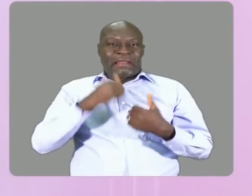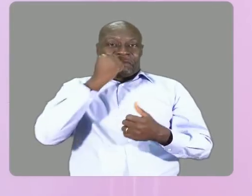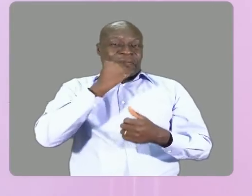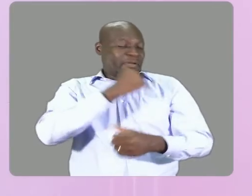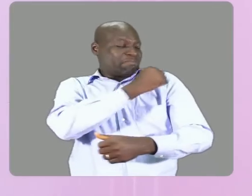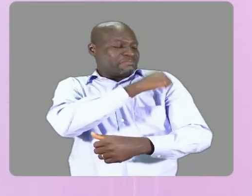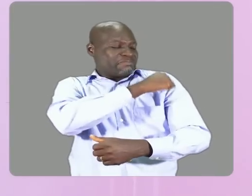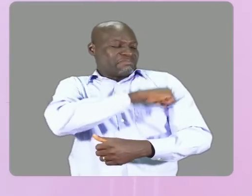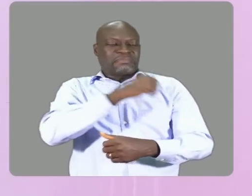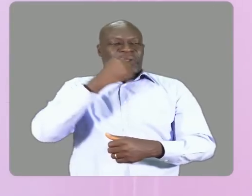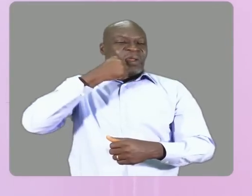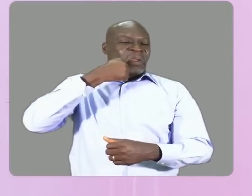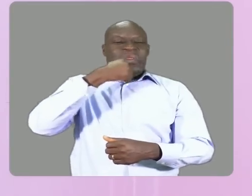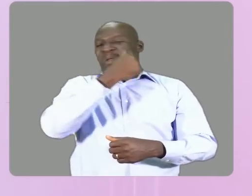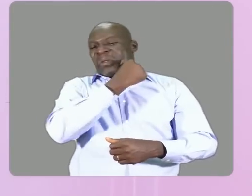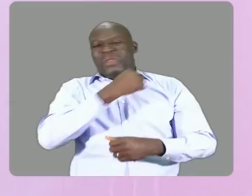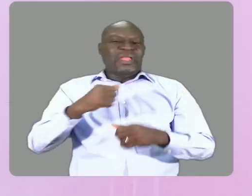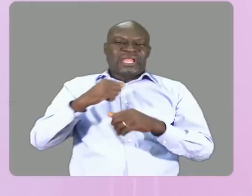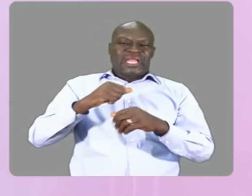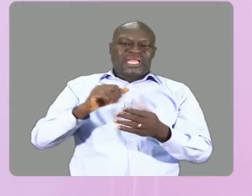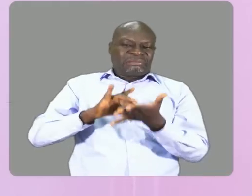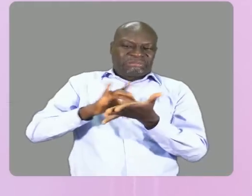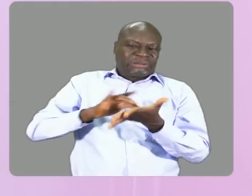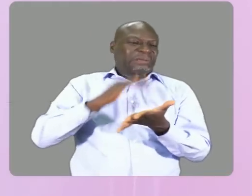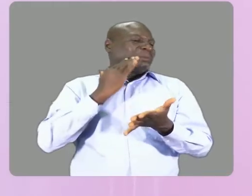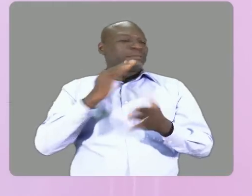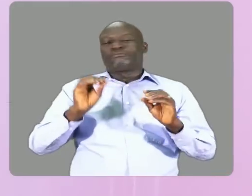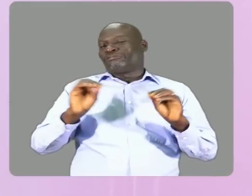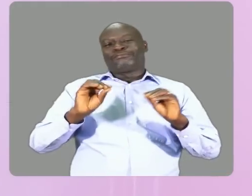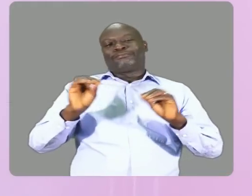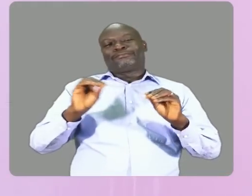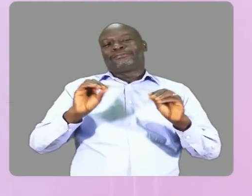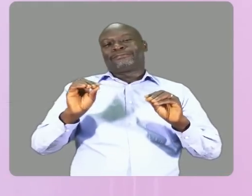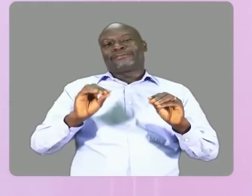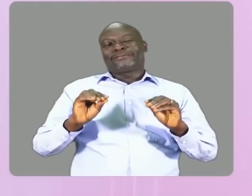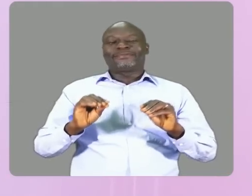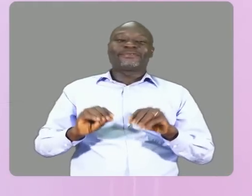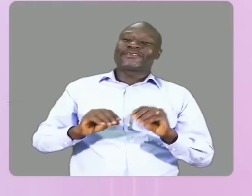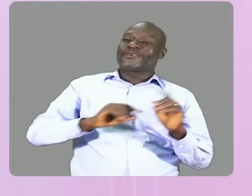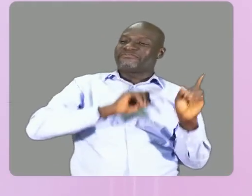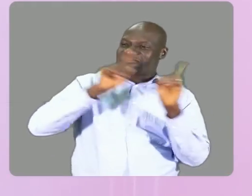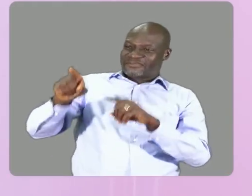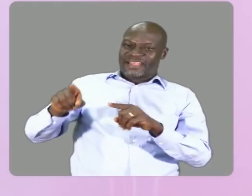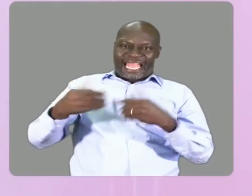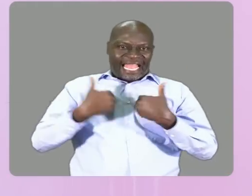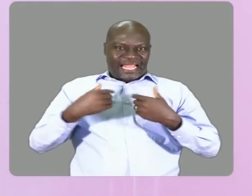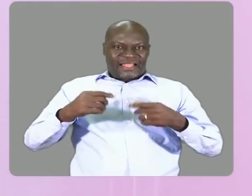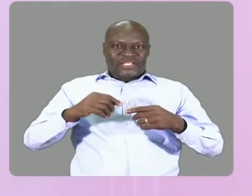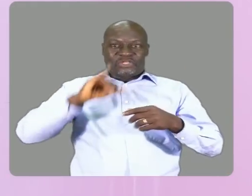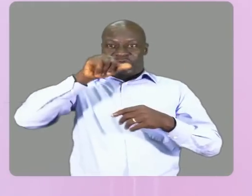wa fono ho na yamfa emoto enhyem ko na yamfa talisman bi ento